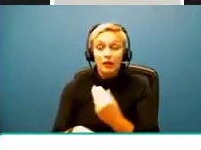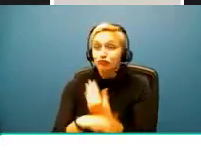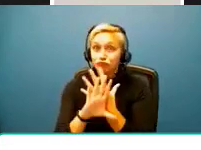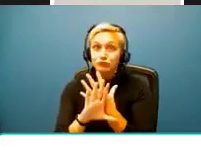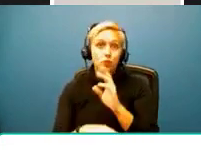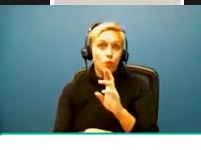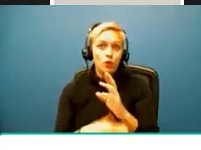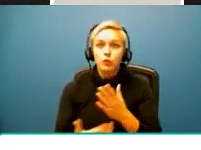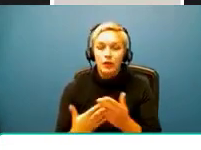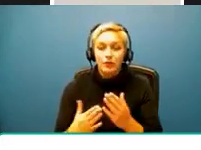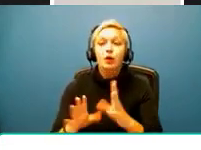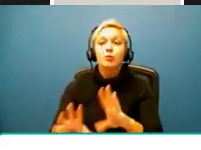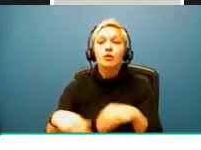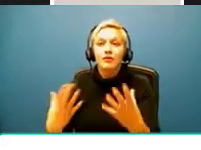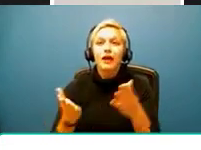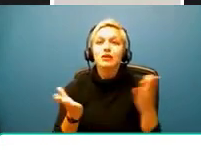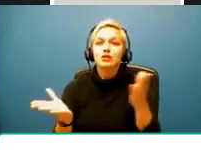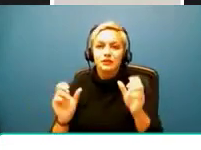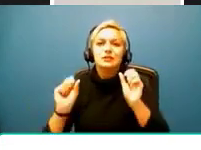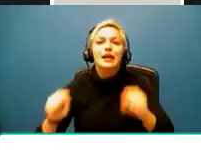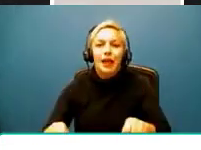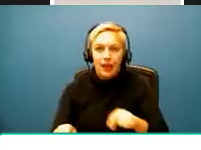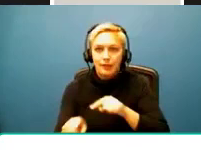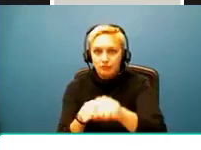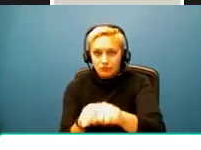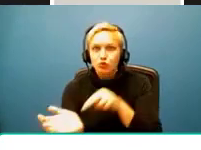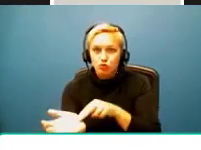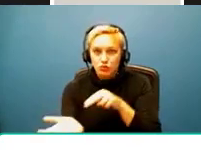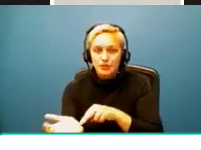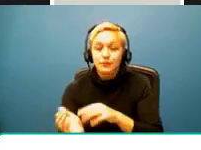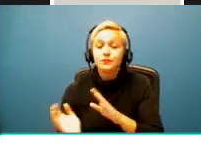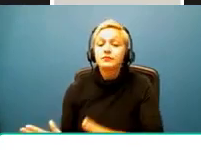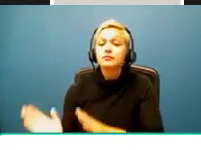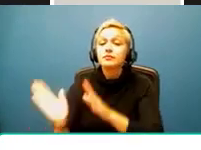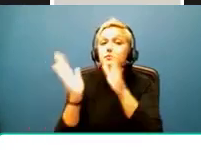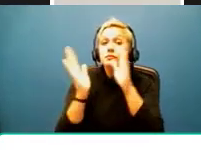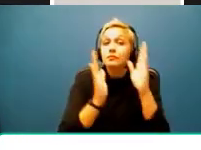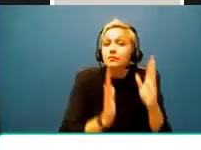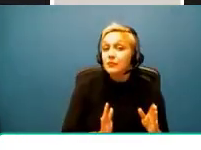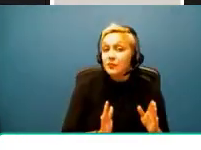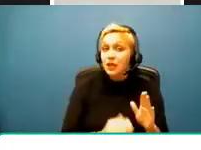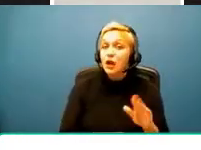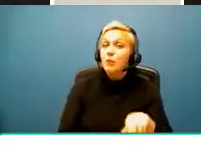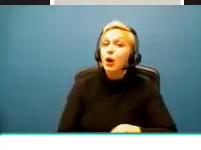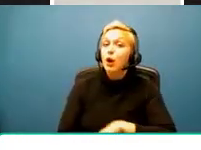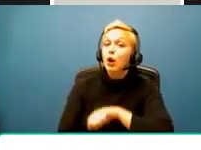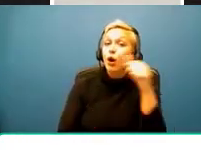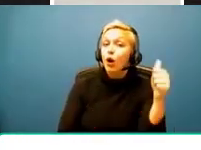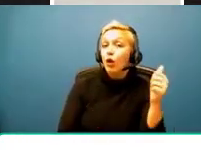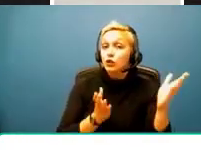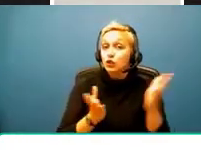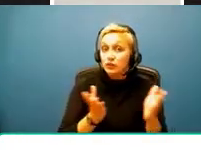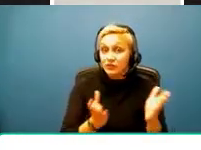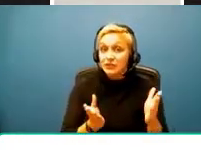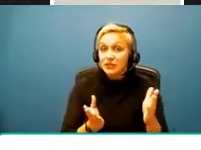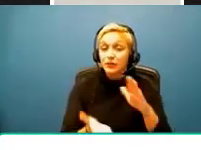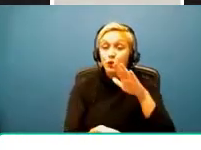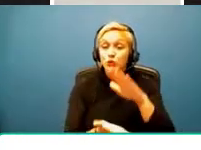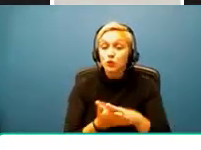services. If, though, the student for related services is going to have school health